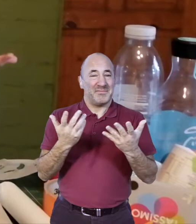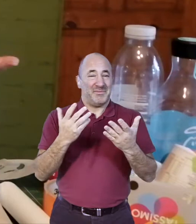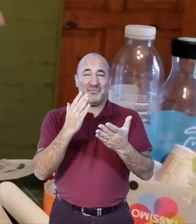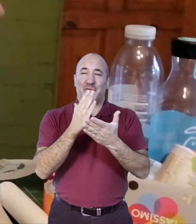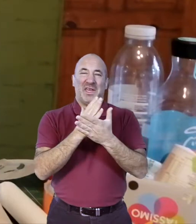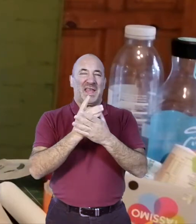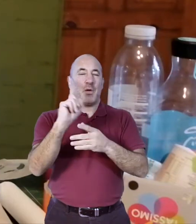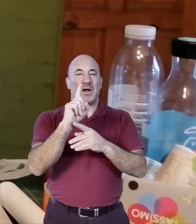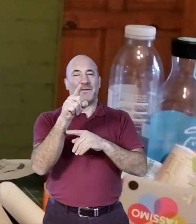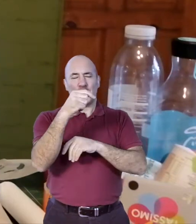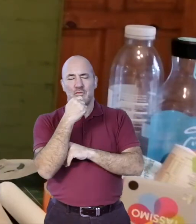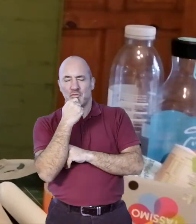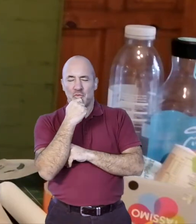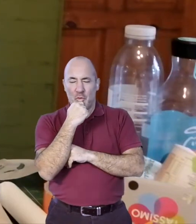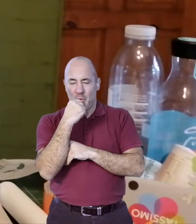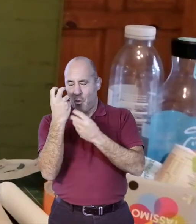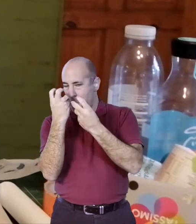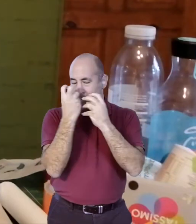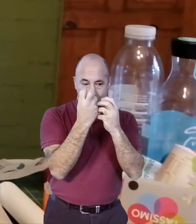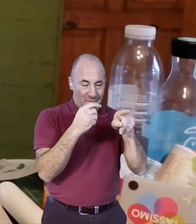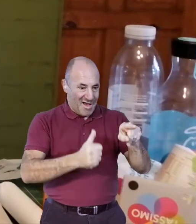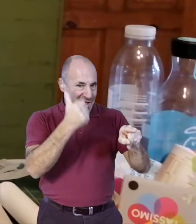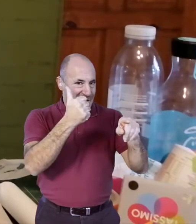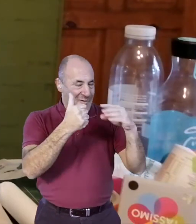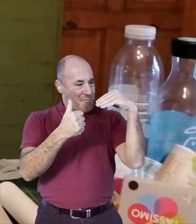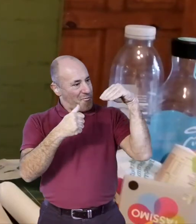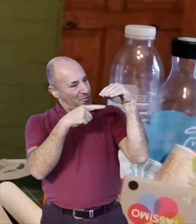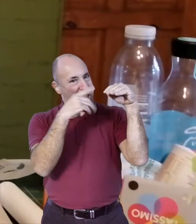Whichever helps make your head eye-catching.